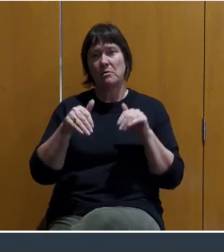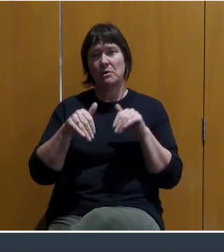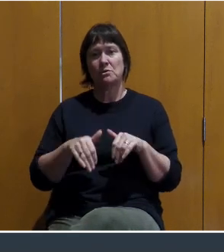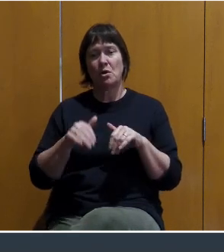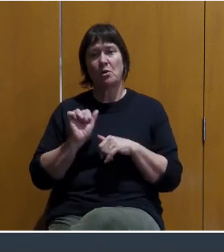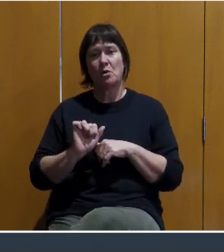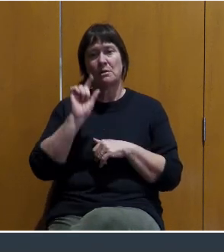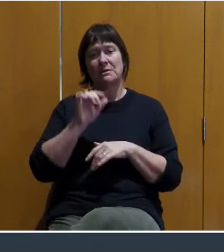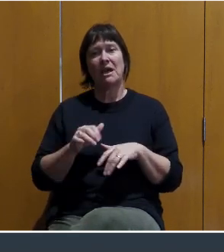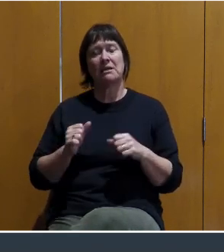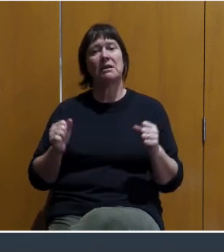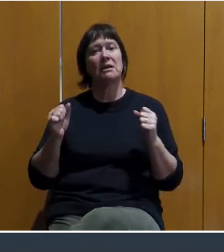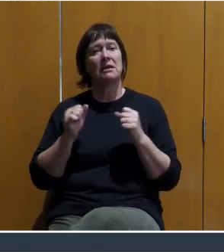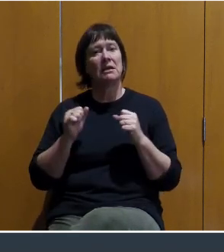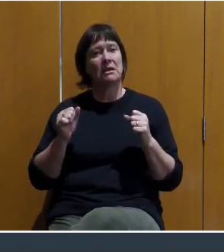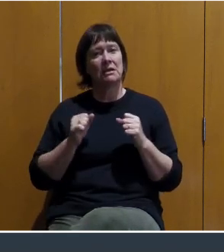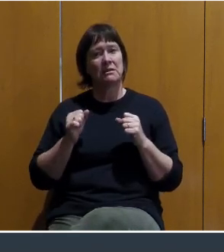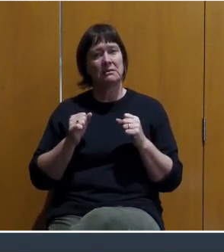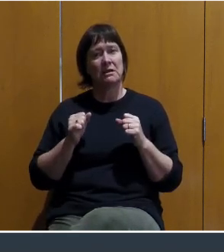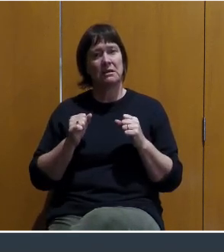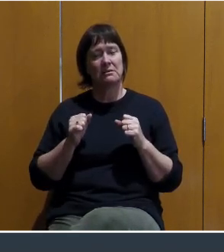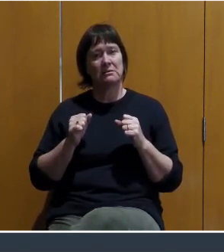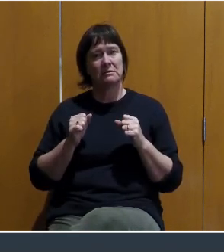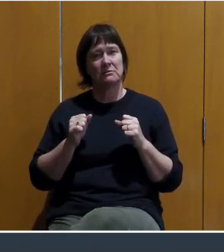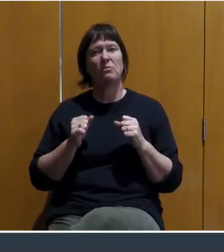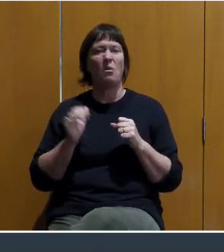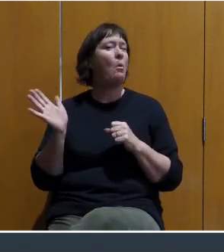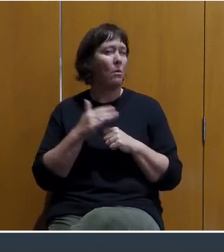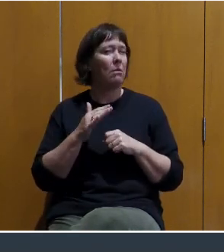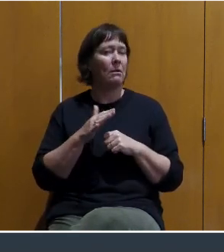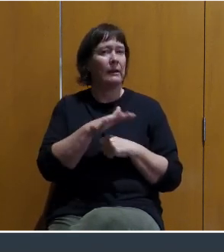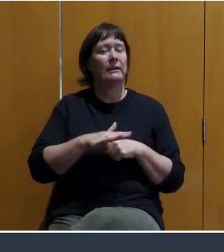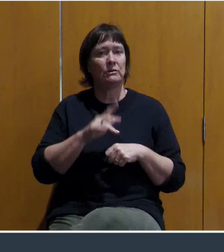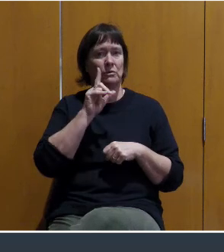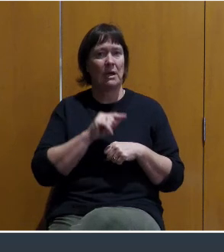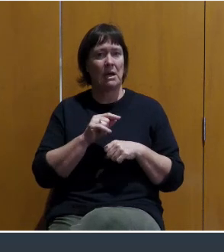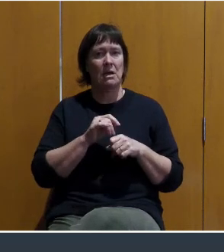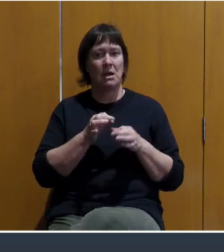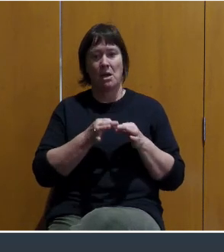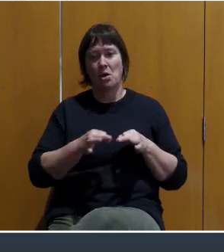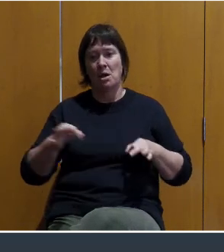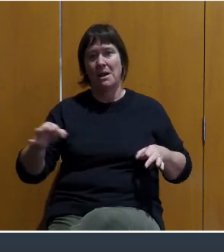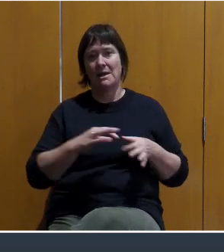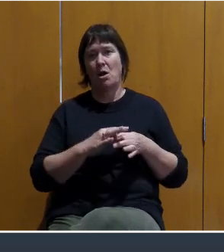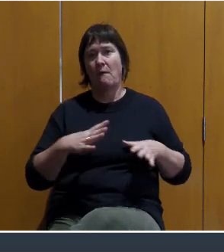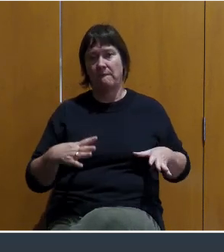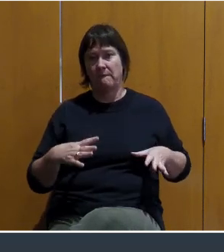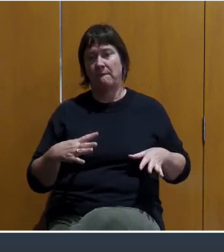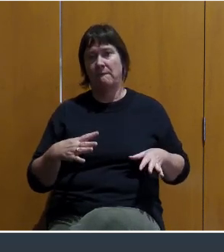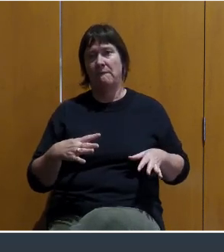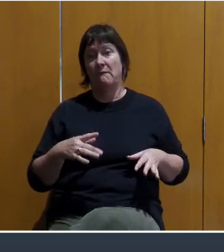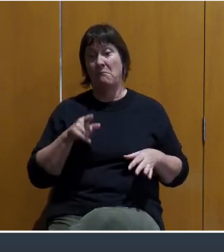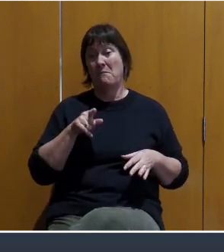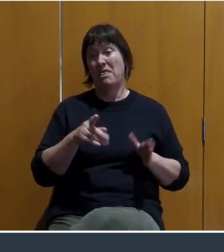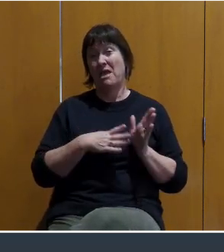can exercise, all of the areas where dog owners can exercise off lead. And I wonder whether that map would actually